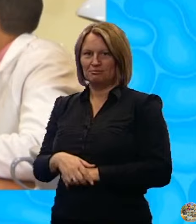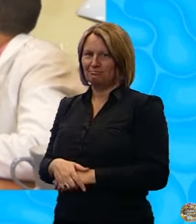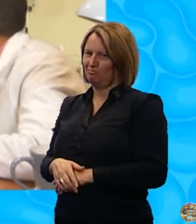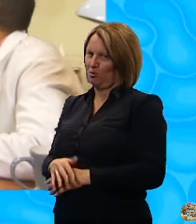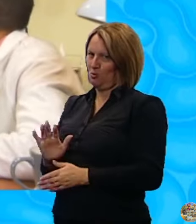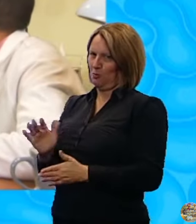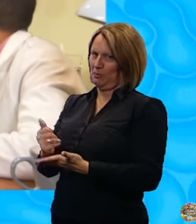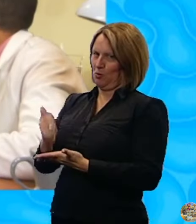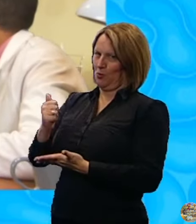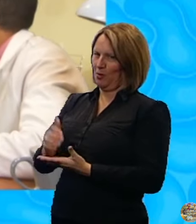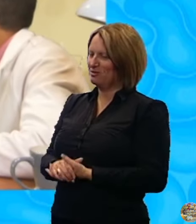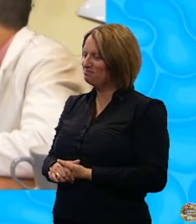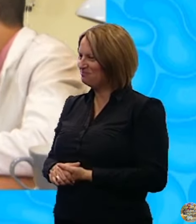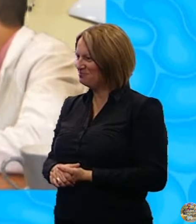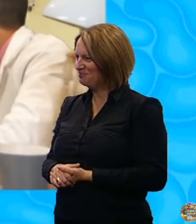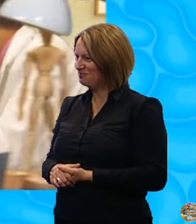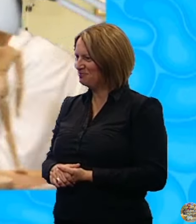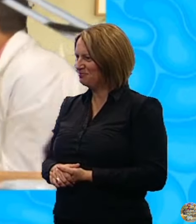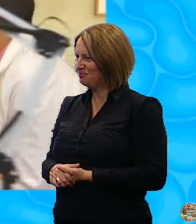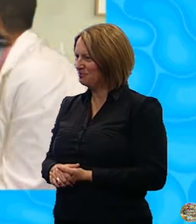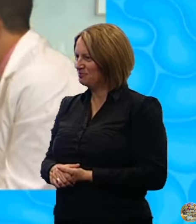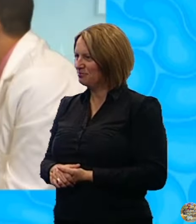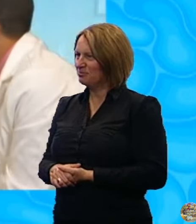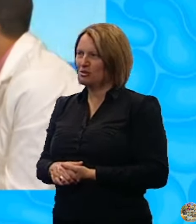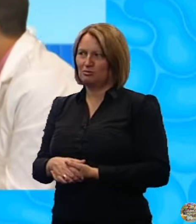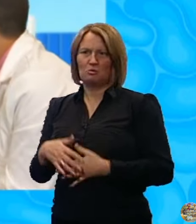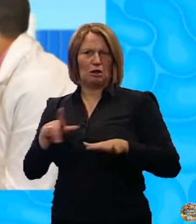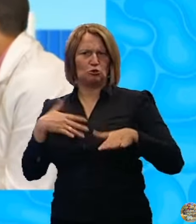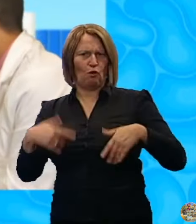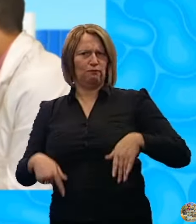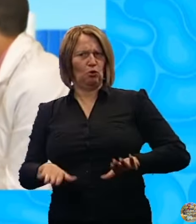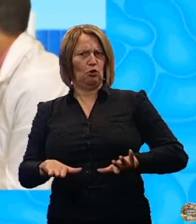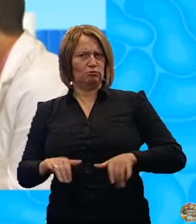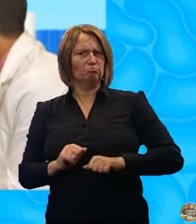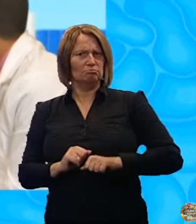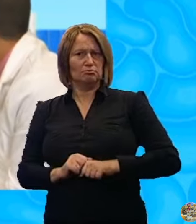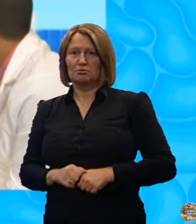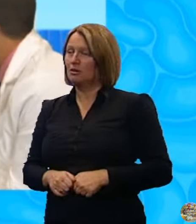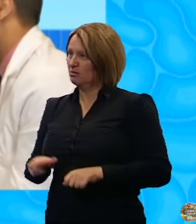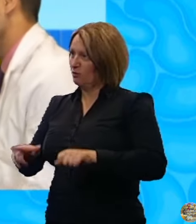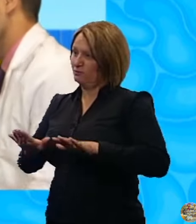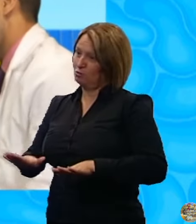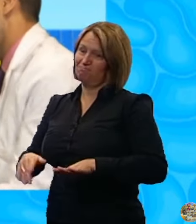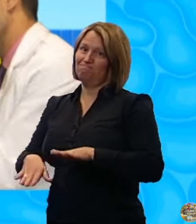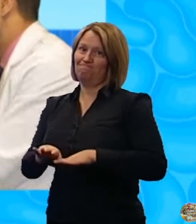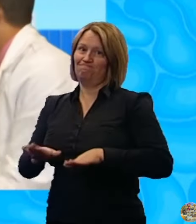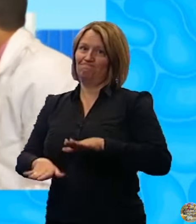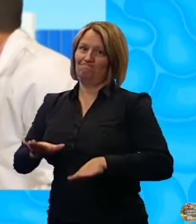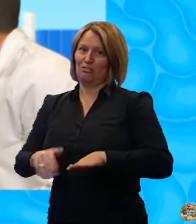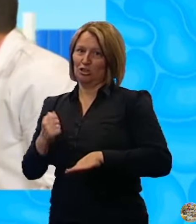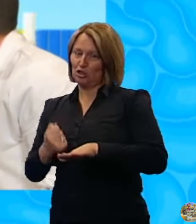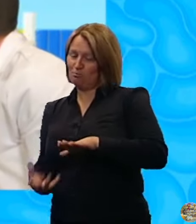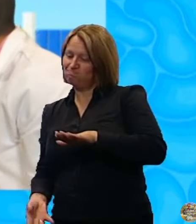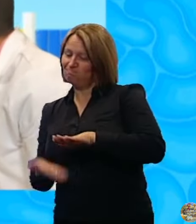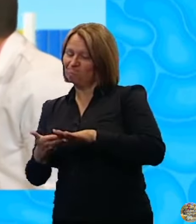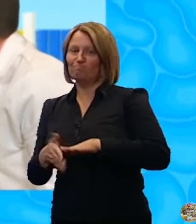Now that would be cool, Petal. Why is my foot sore, Dr. Ranj? Your foot's